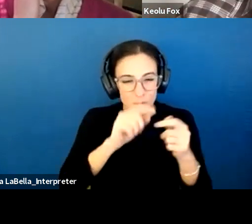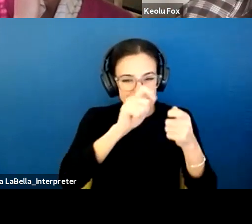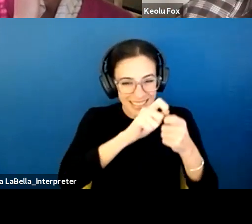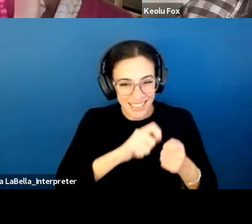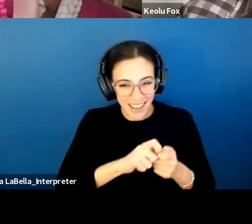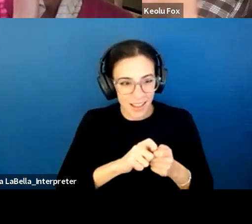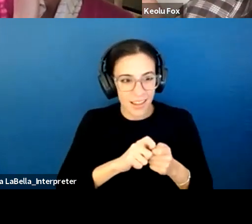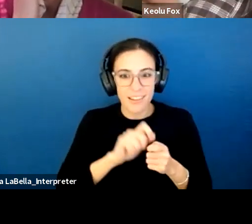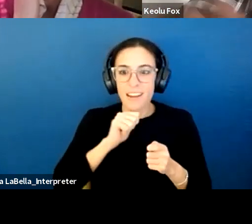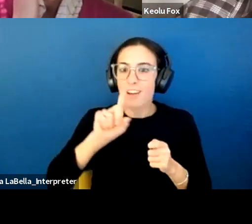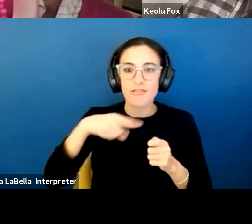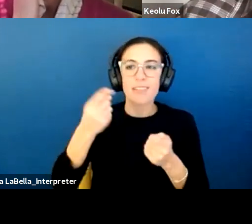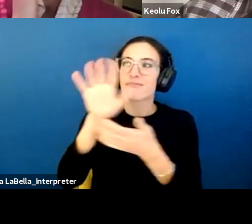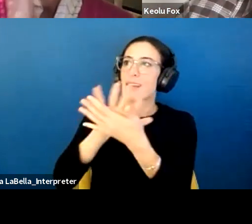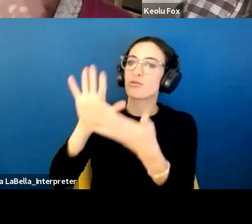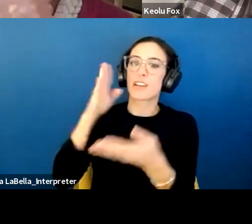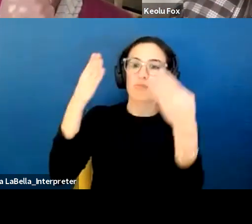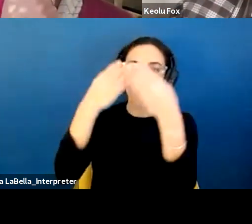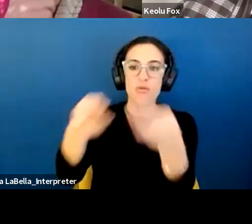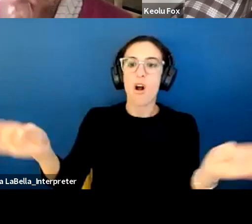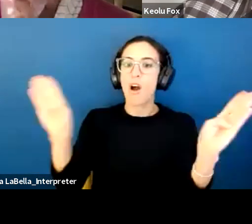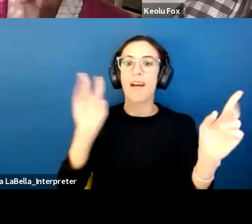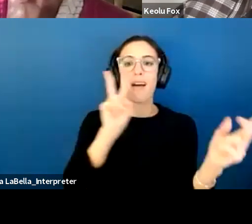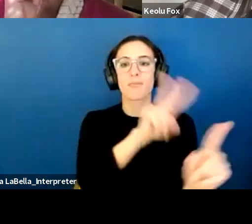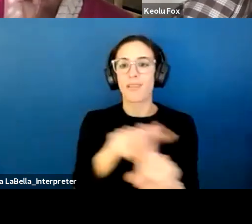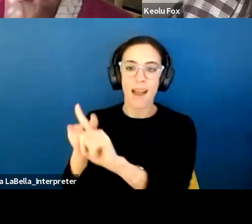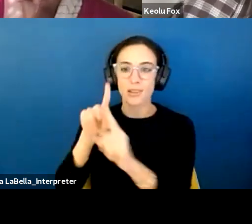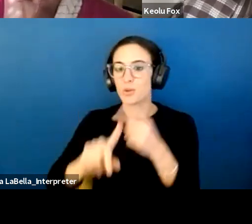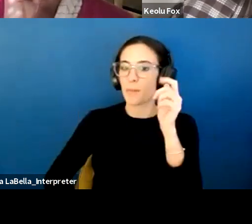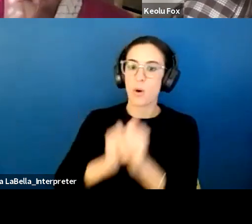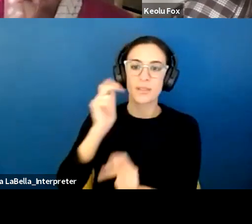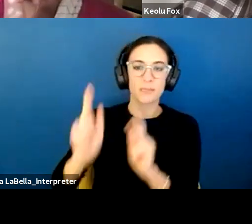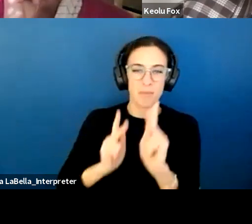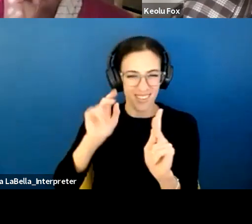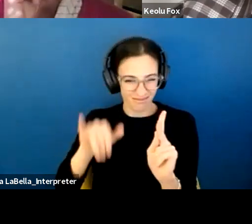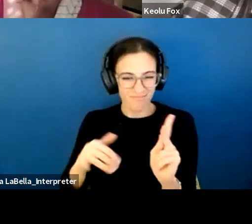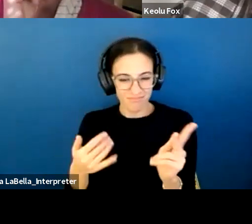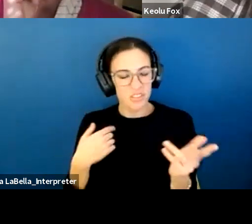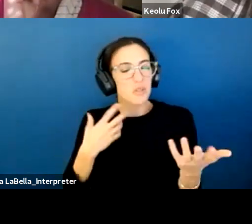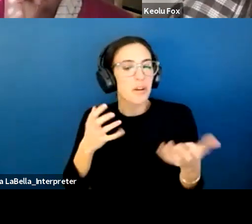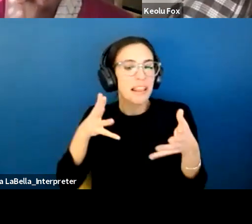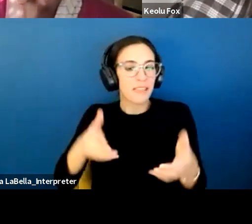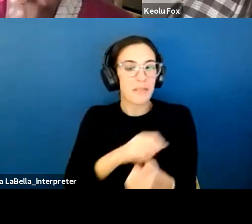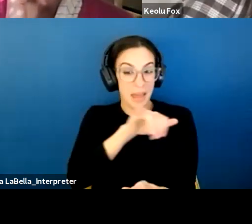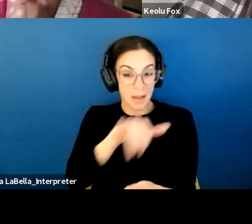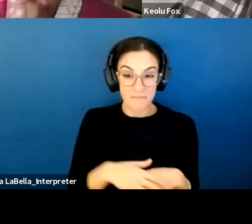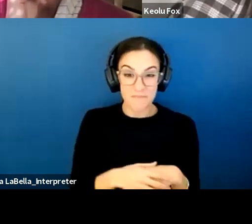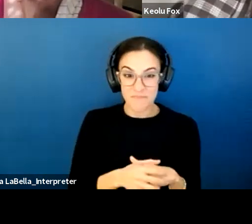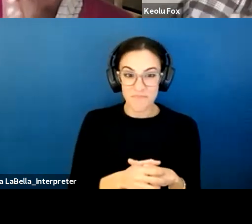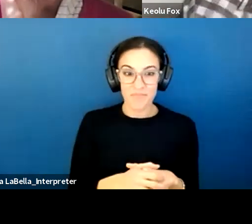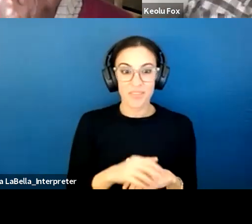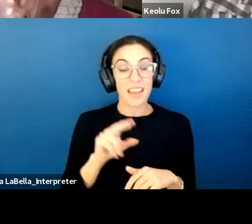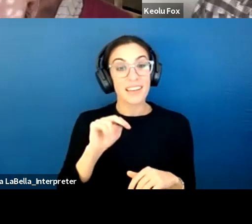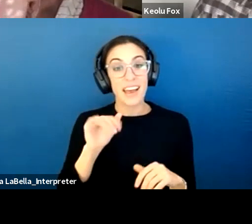be profound. So I just leave everybody with that, and thank you so much. Thank you so much to all three of